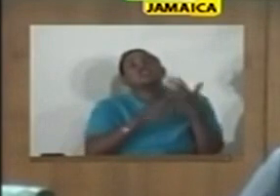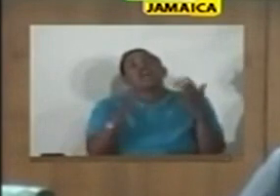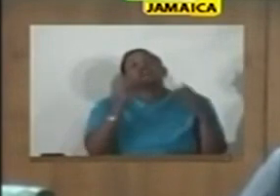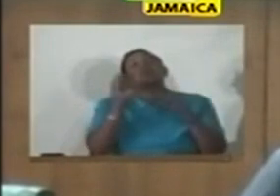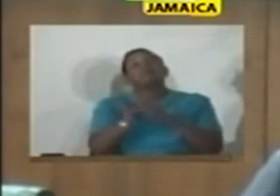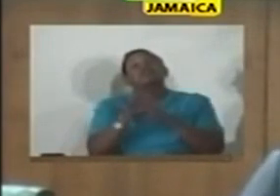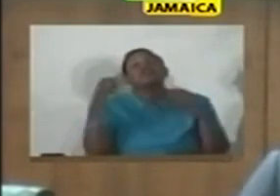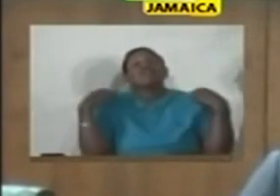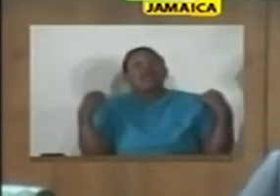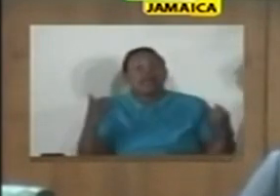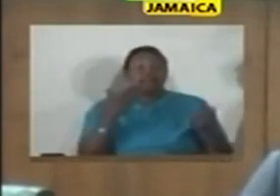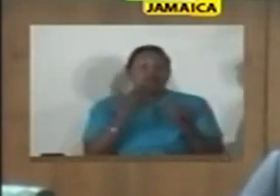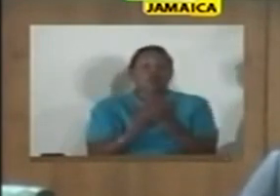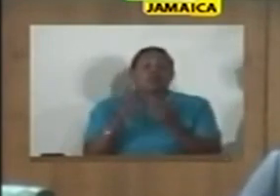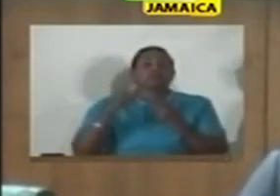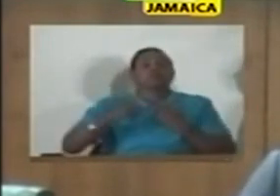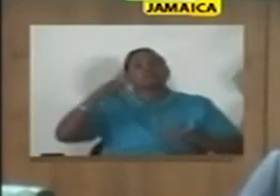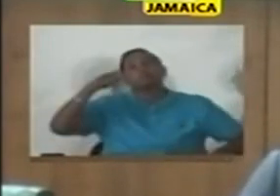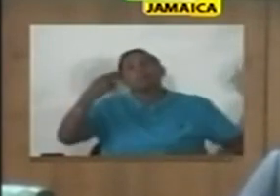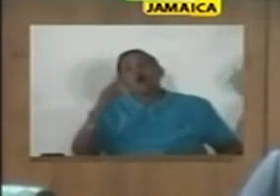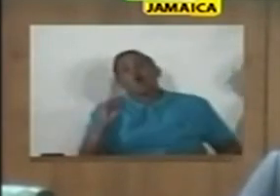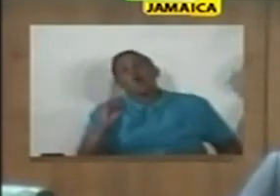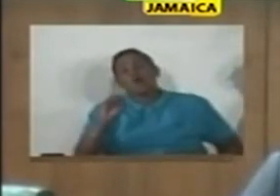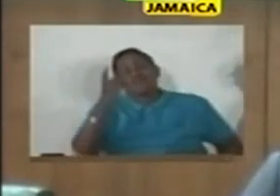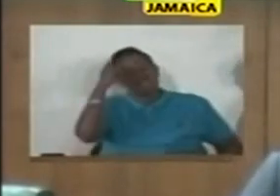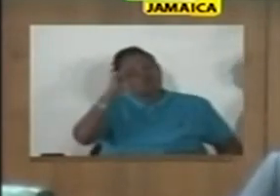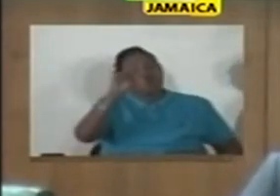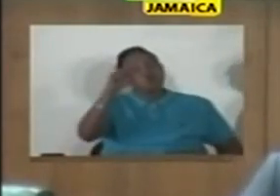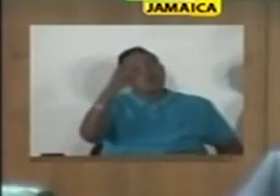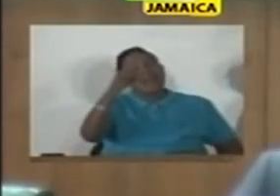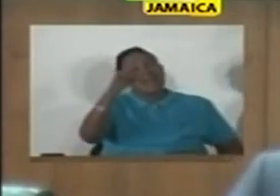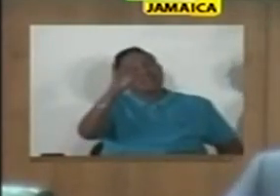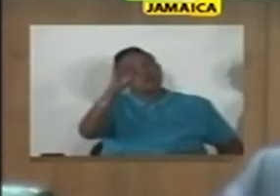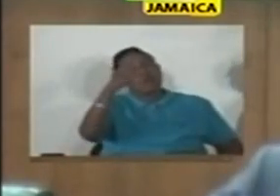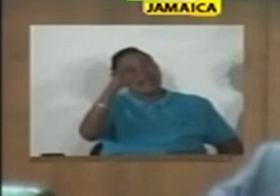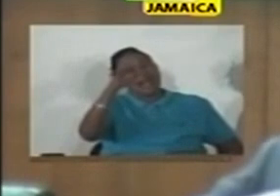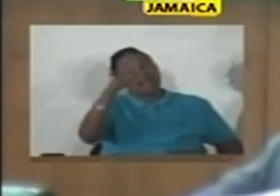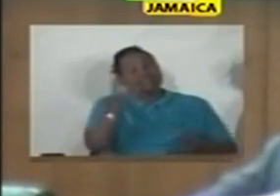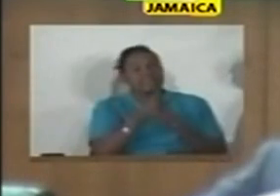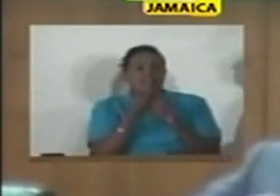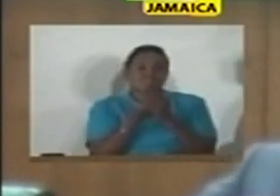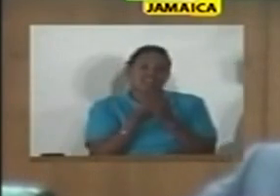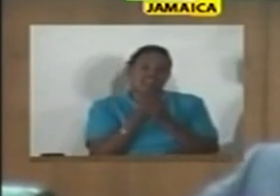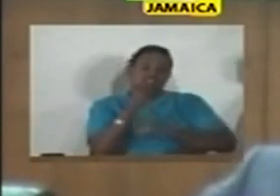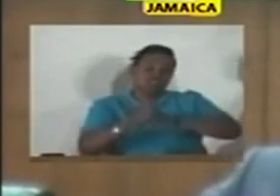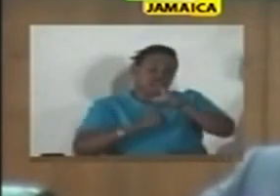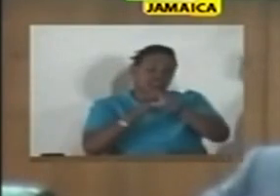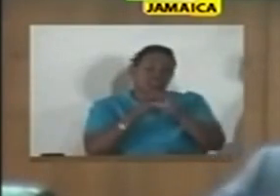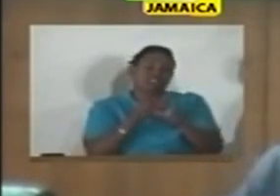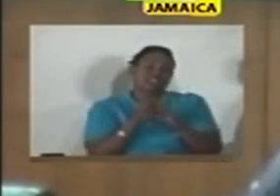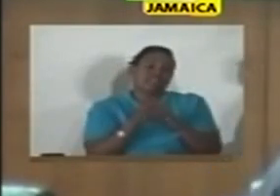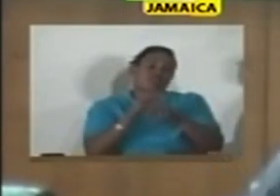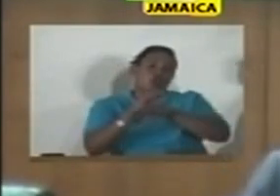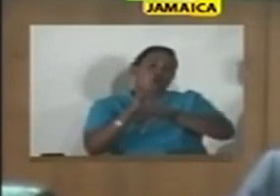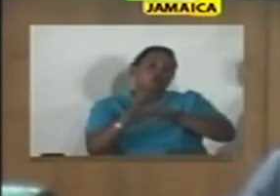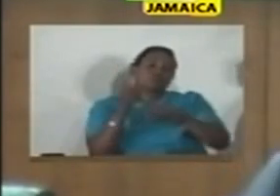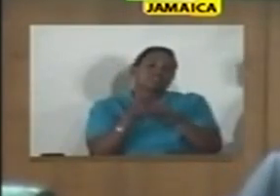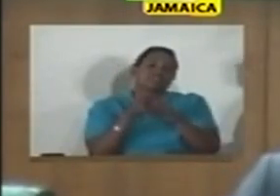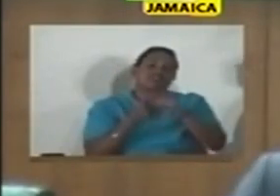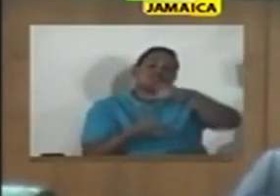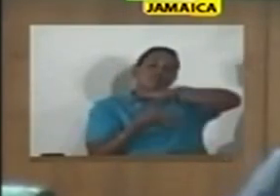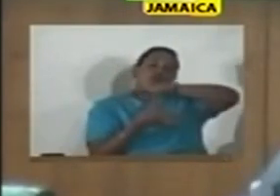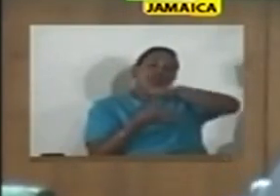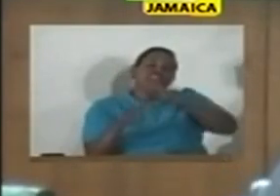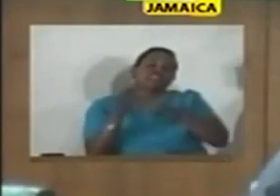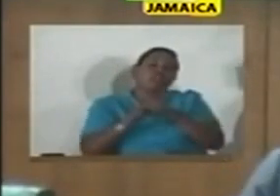and Wellness and PAHO. For the 2018-2019 financial year, the Council's priority areas